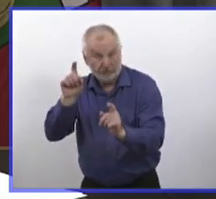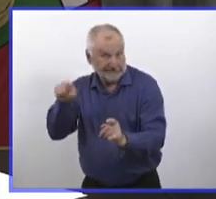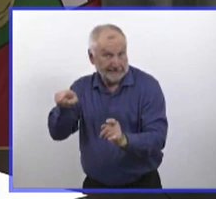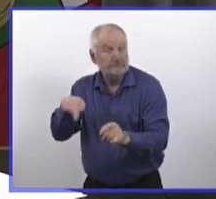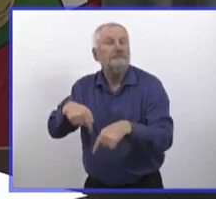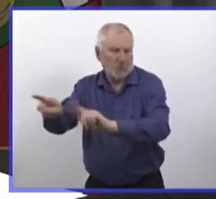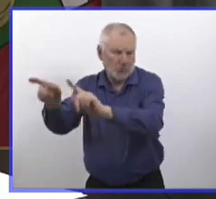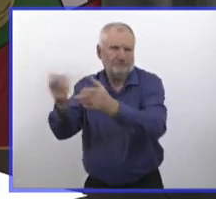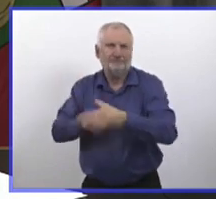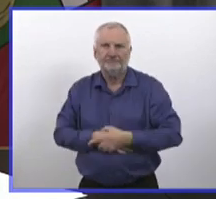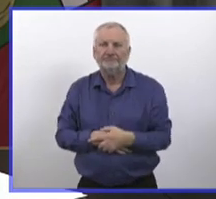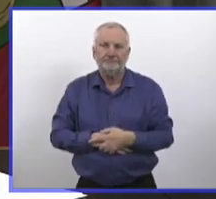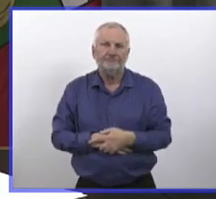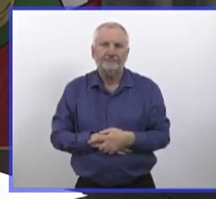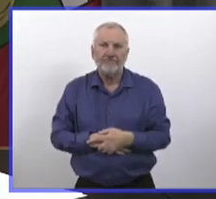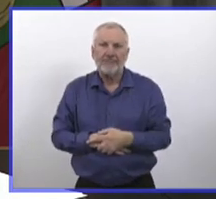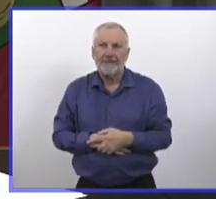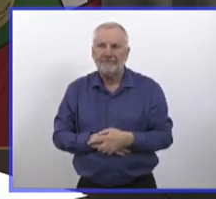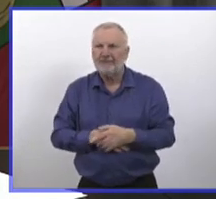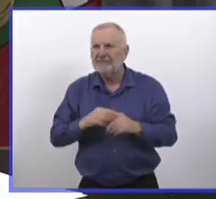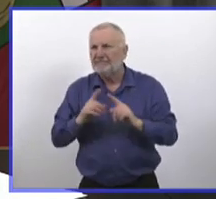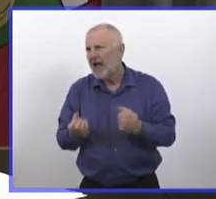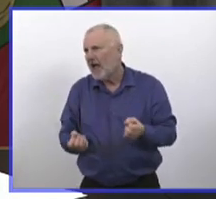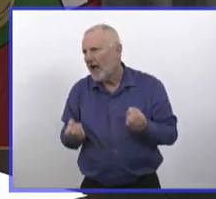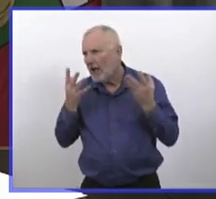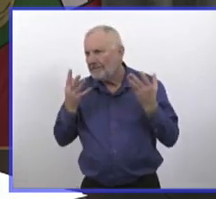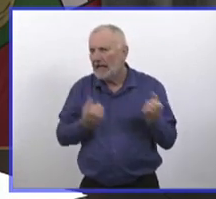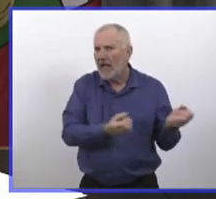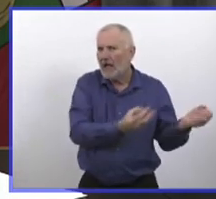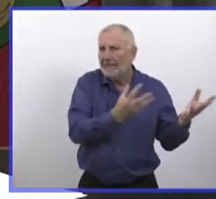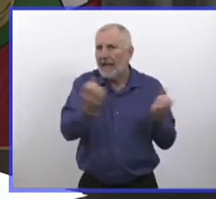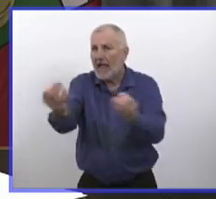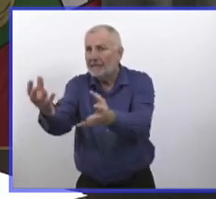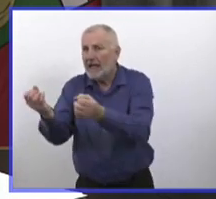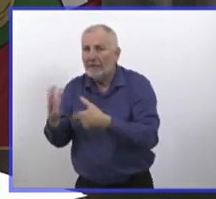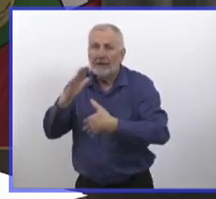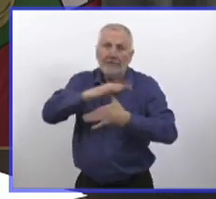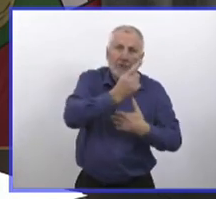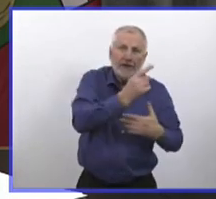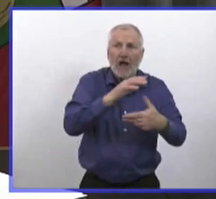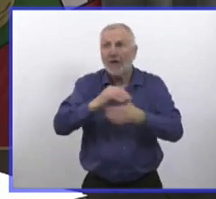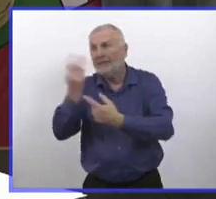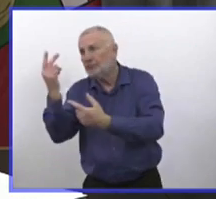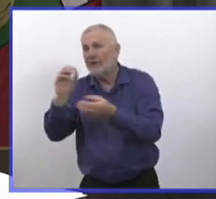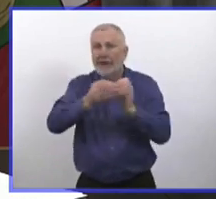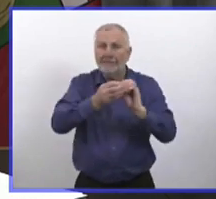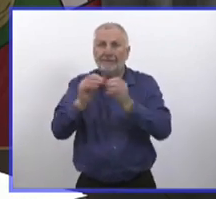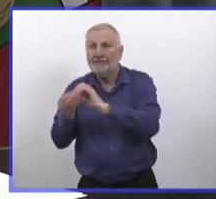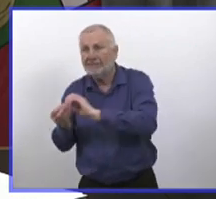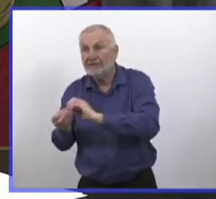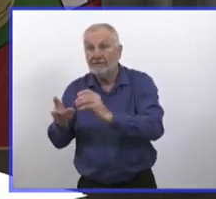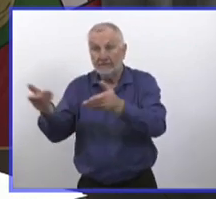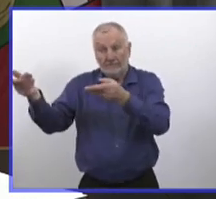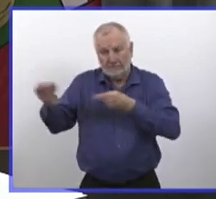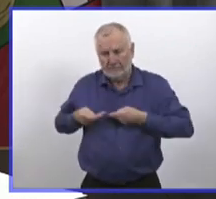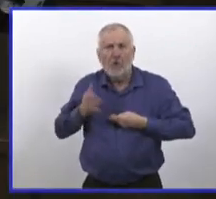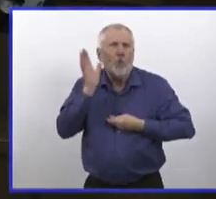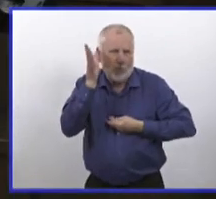I'll take it away to the surveillance team to see if they can provide any estimates, but we do have that, yes.